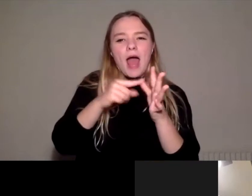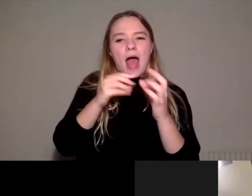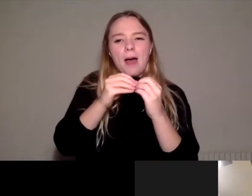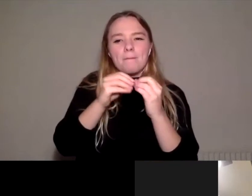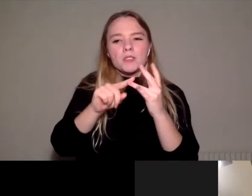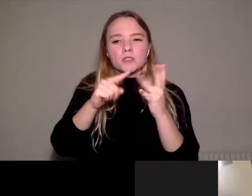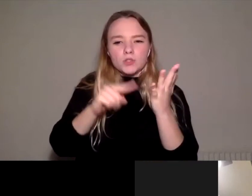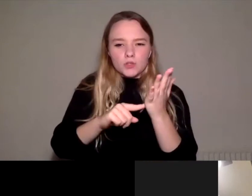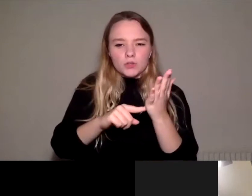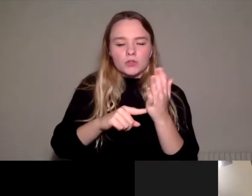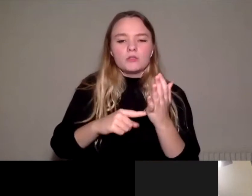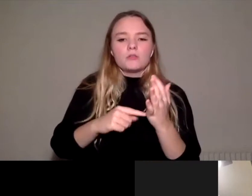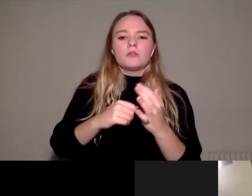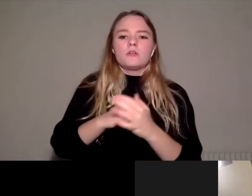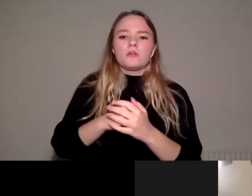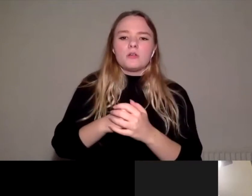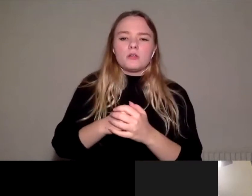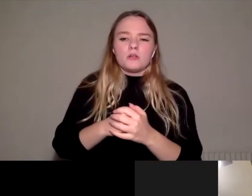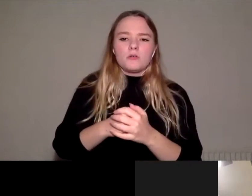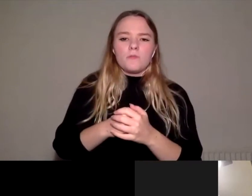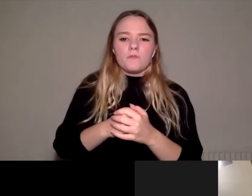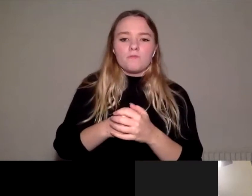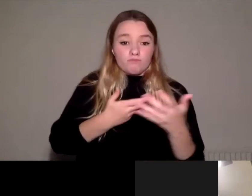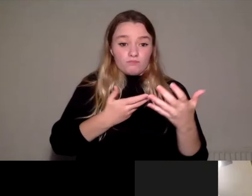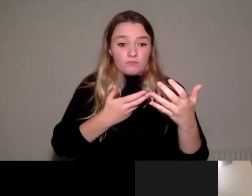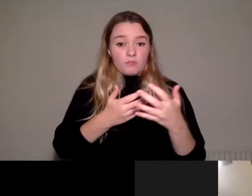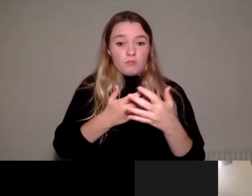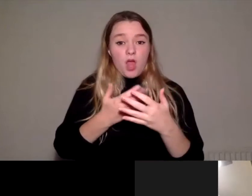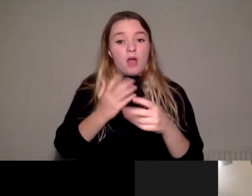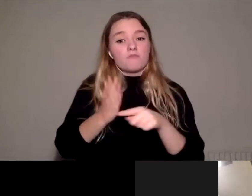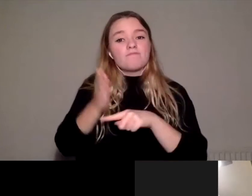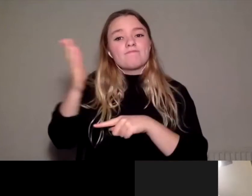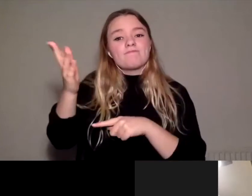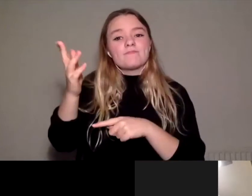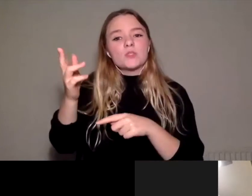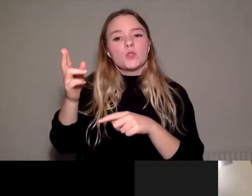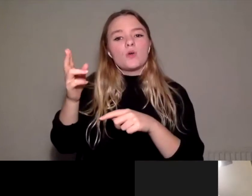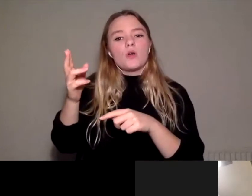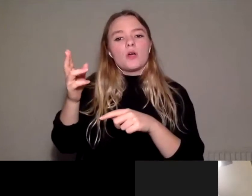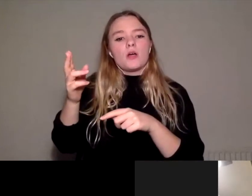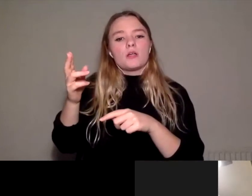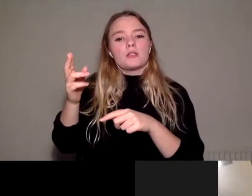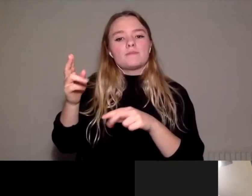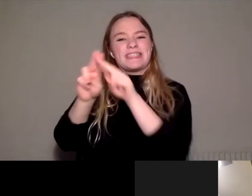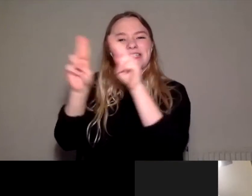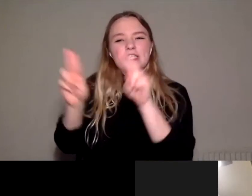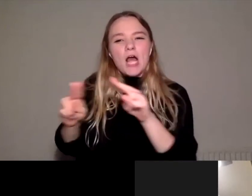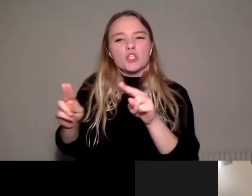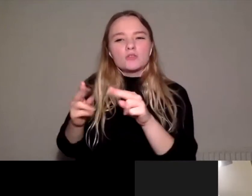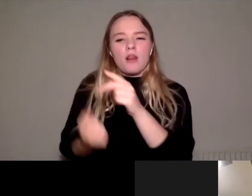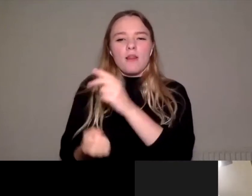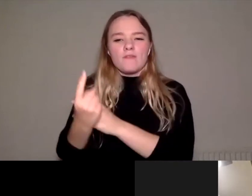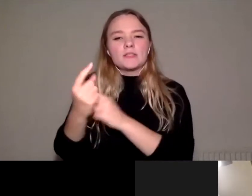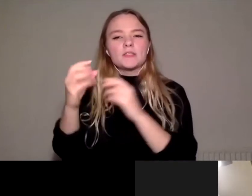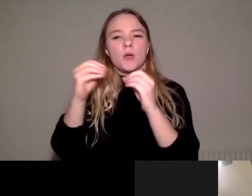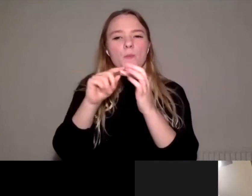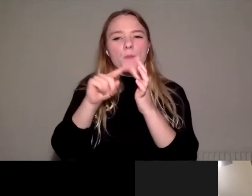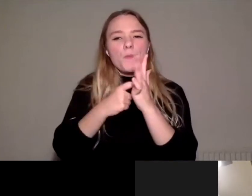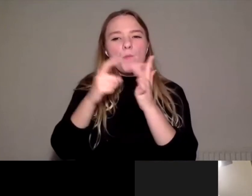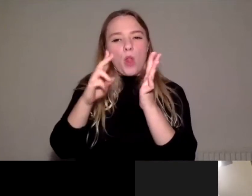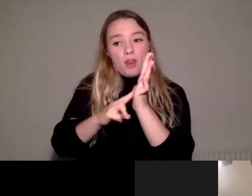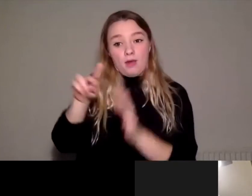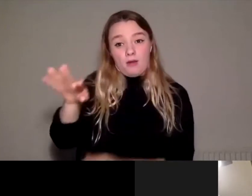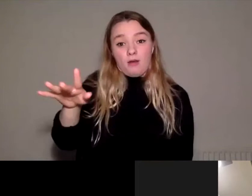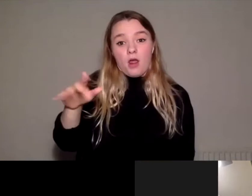rooms. I'm going to an international event in Berlin next year to speak as well on behalf